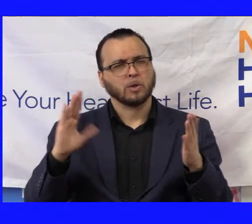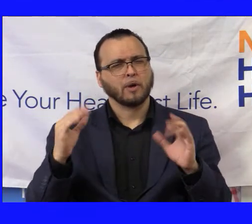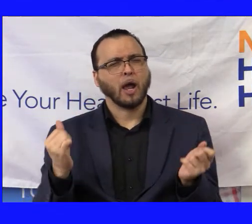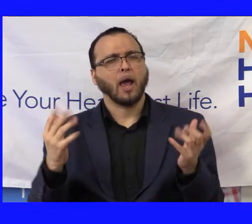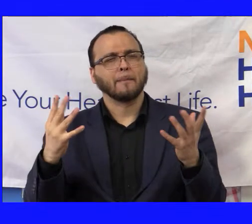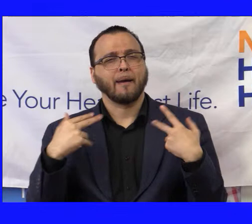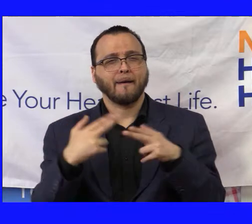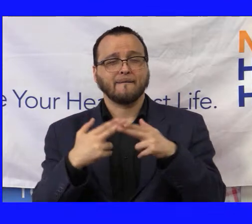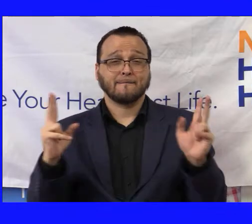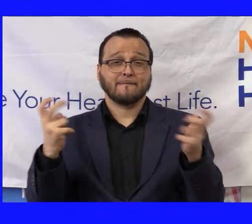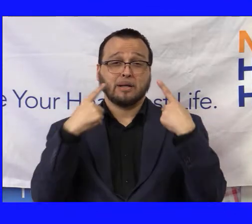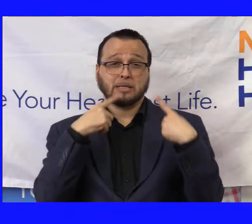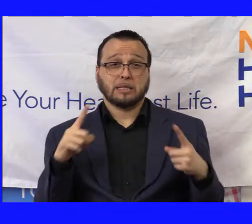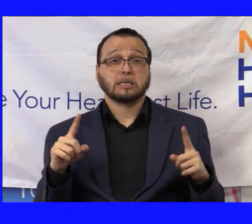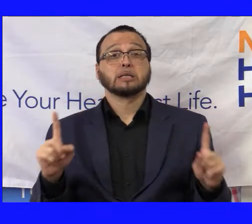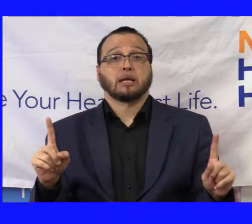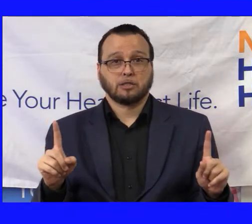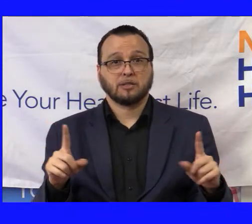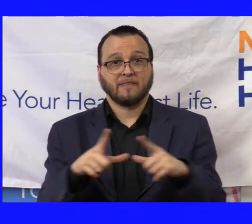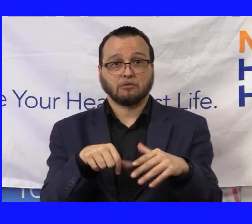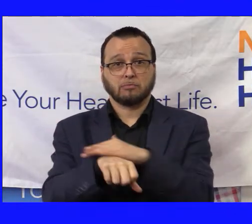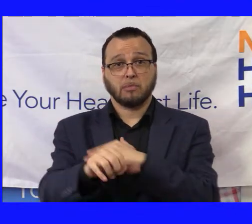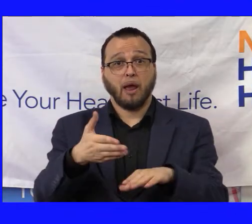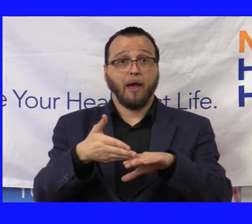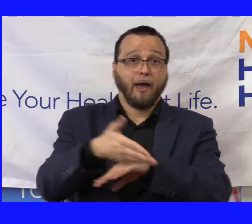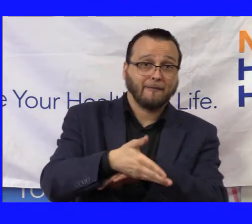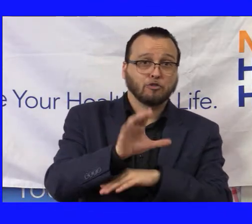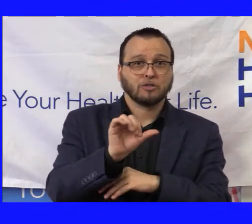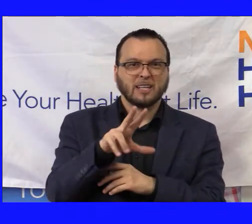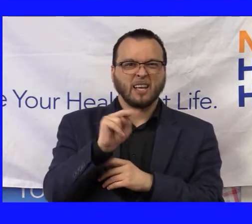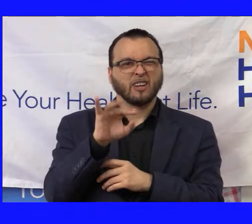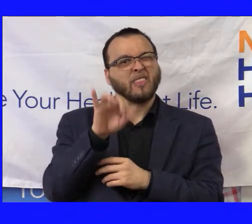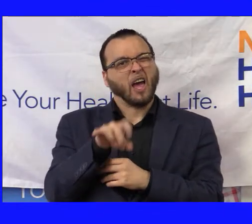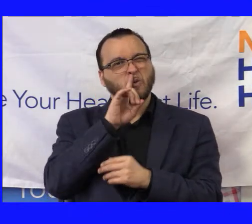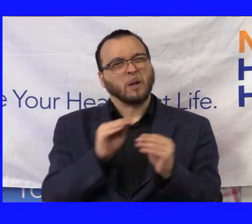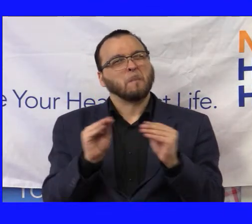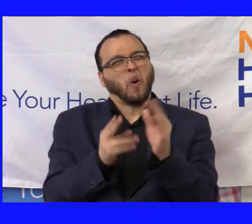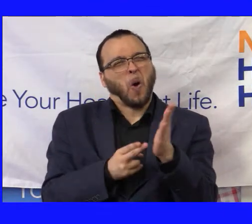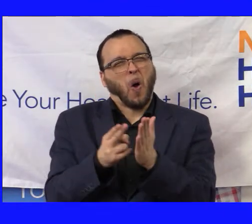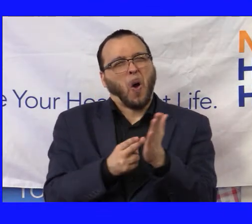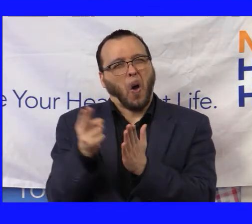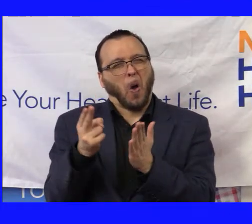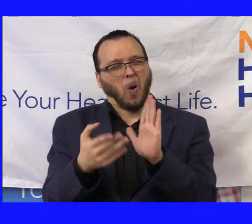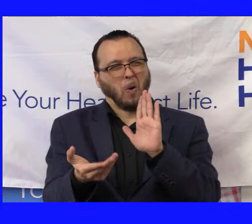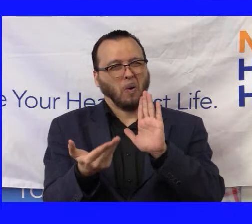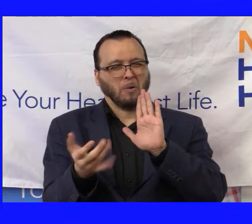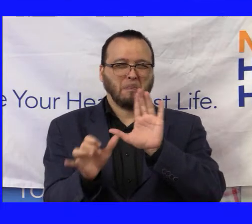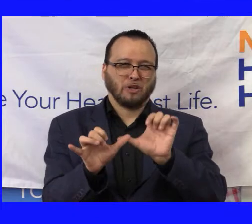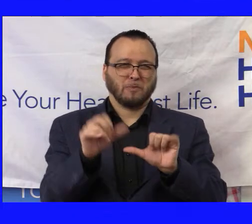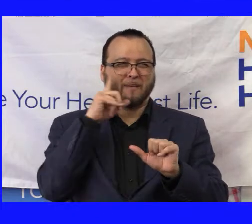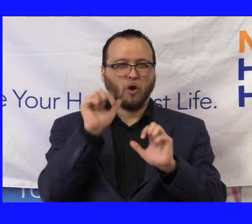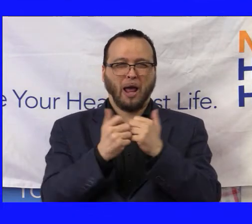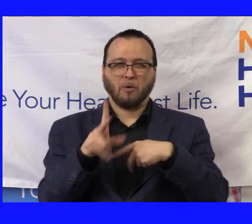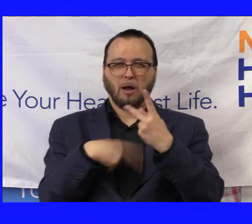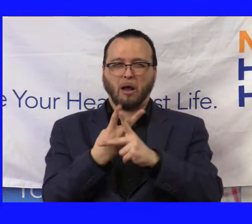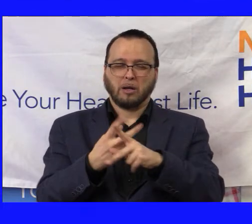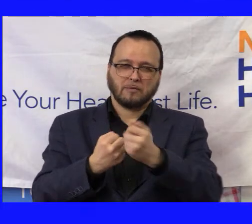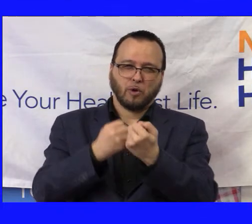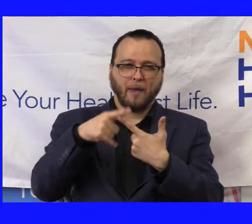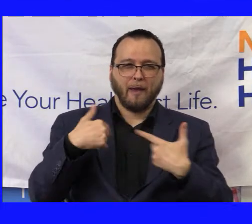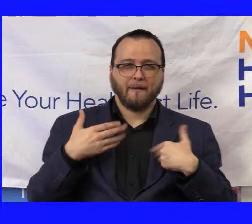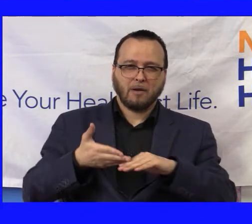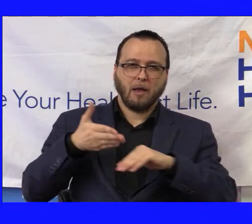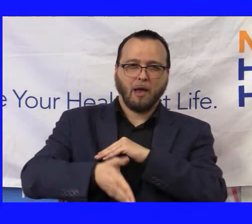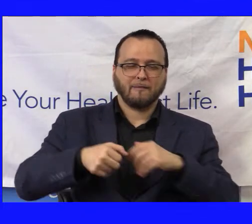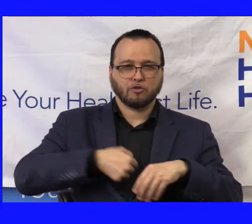successful vaginal births after C-section, which is a truer marker of the counseling that they received prior to delivery. And we actually saw that our